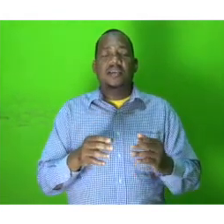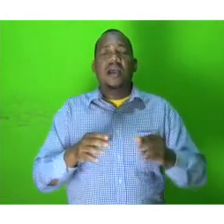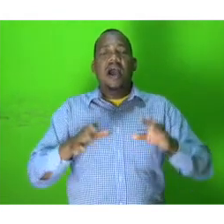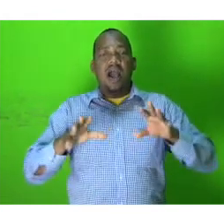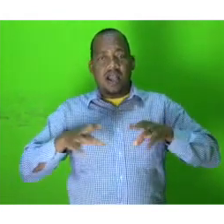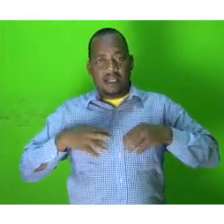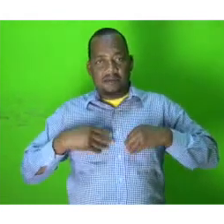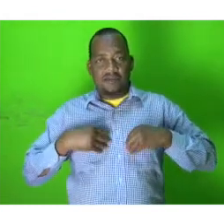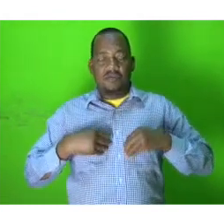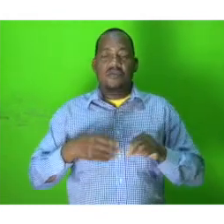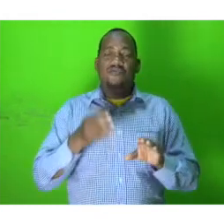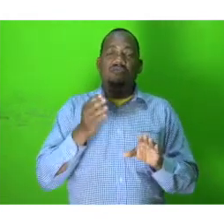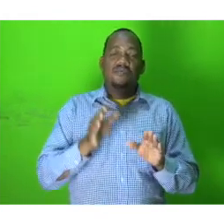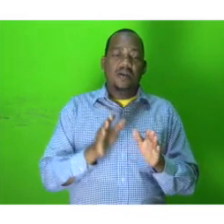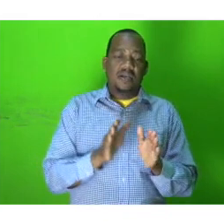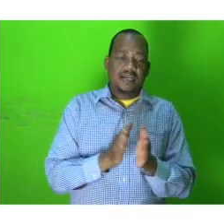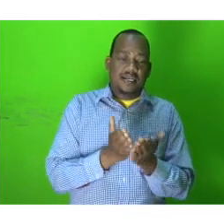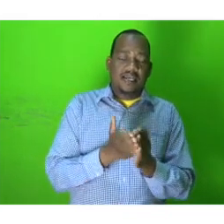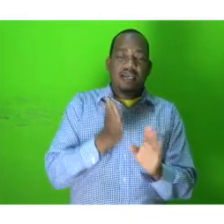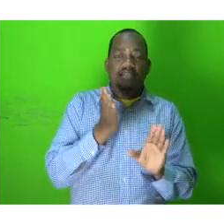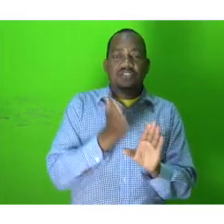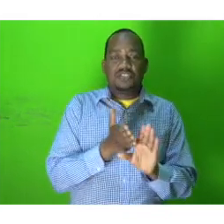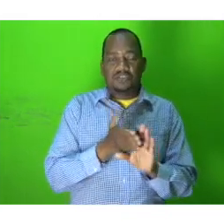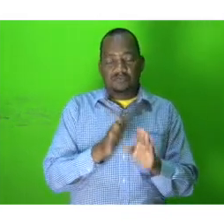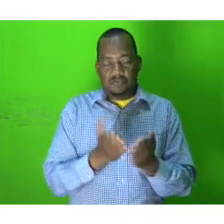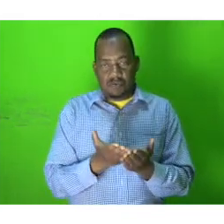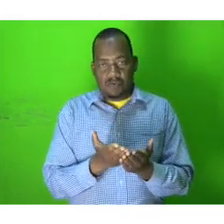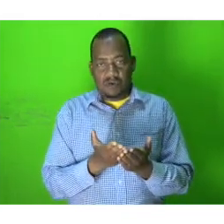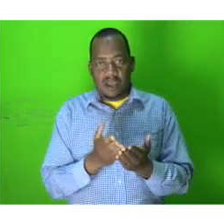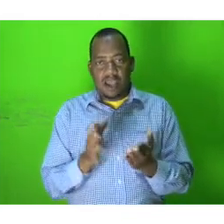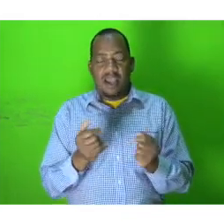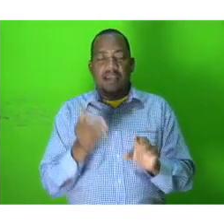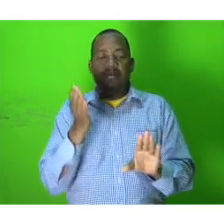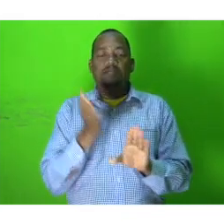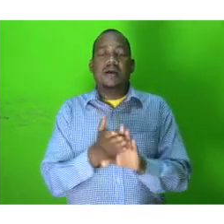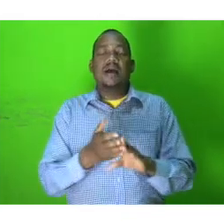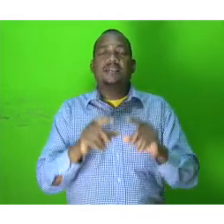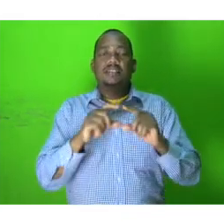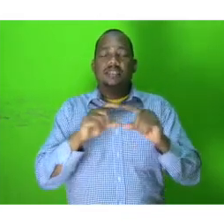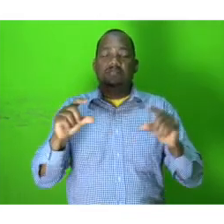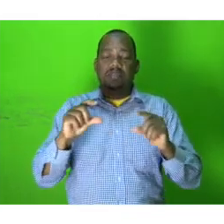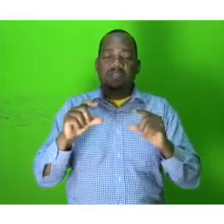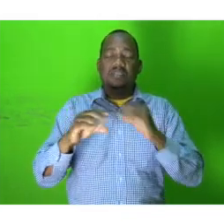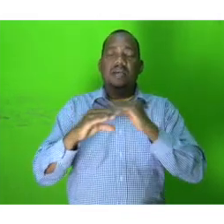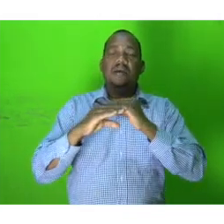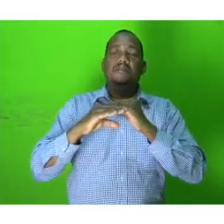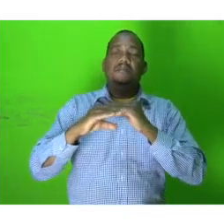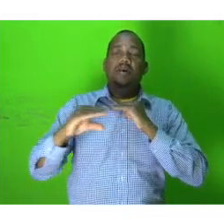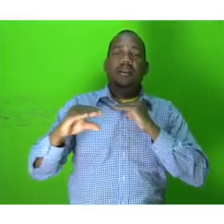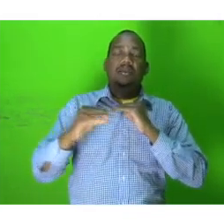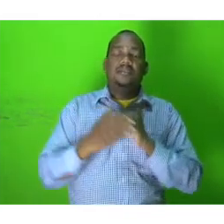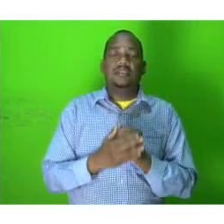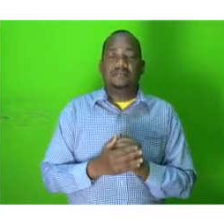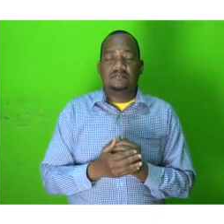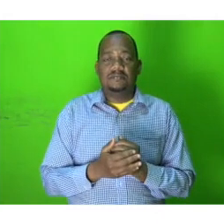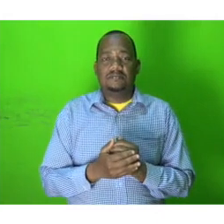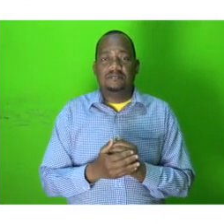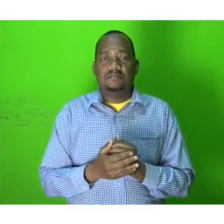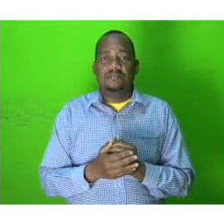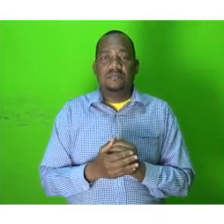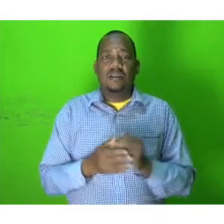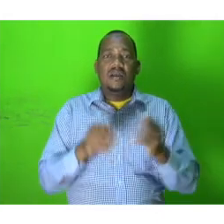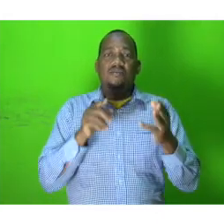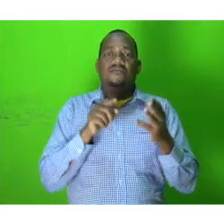for the disagreement of cashbook and bank statement balances.